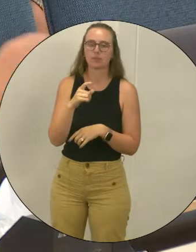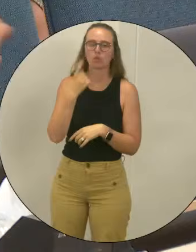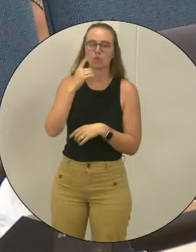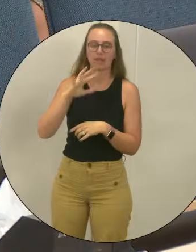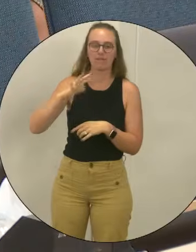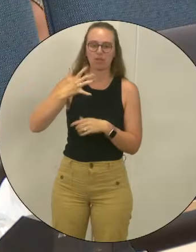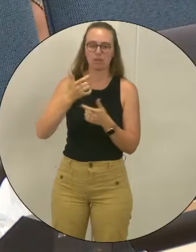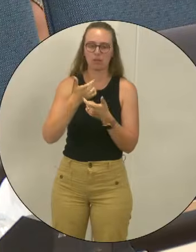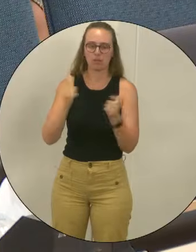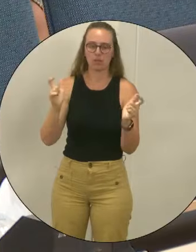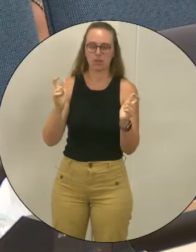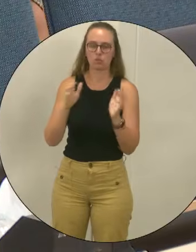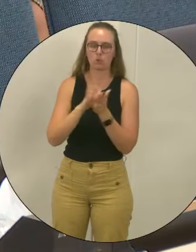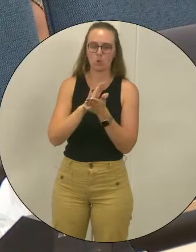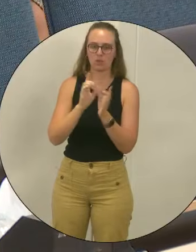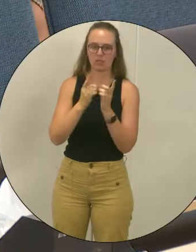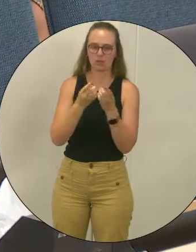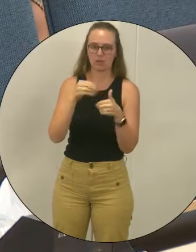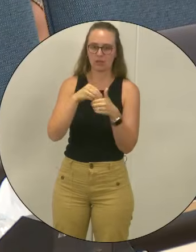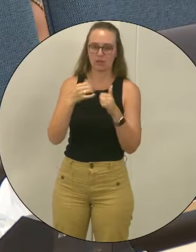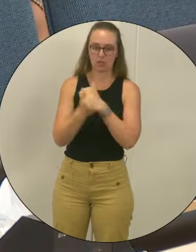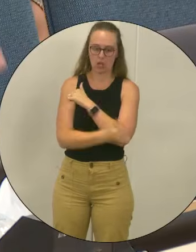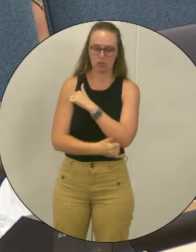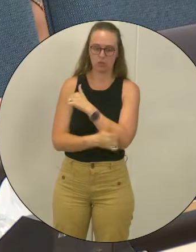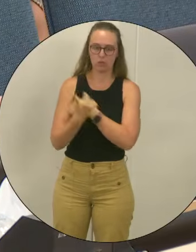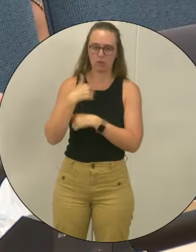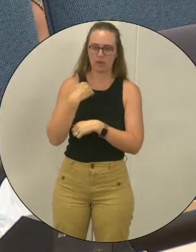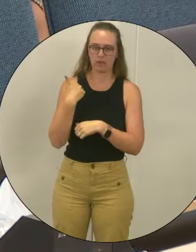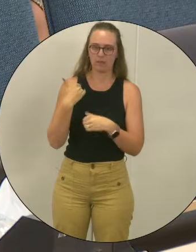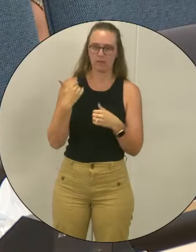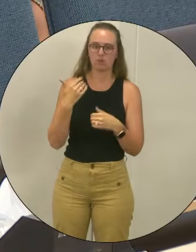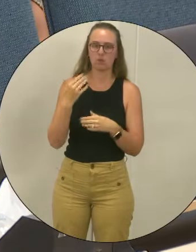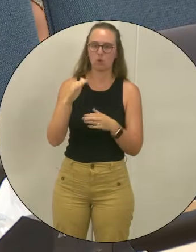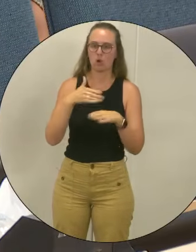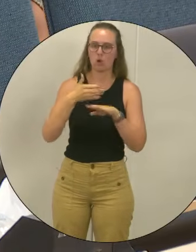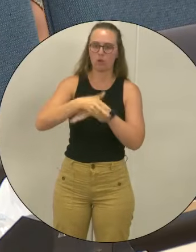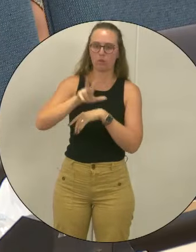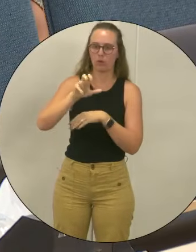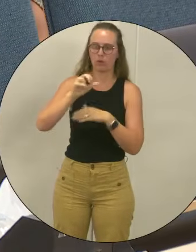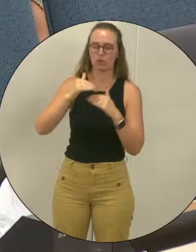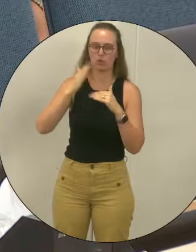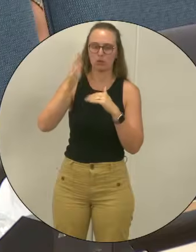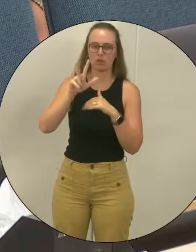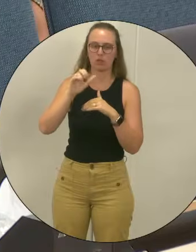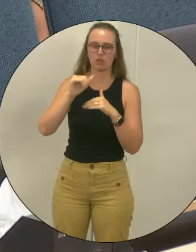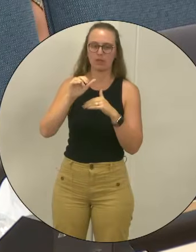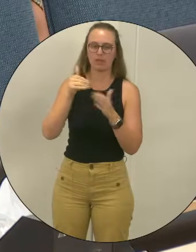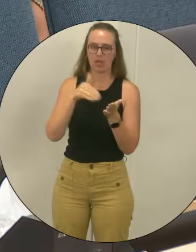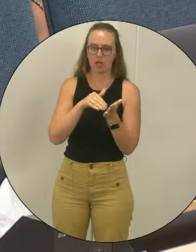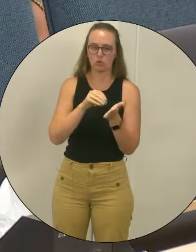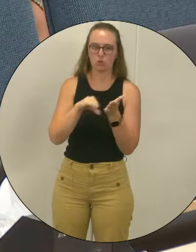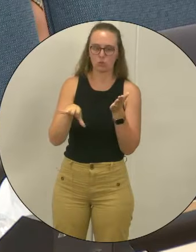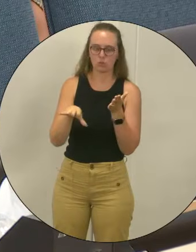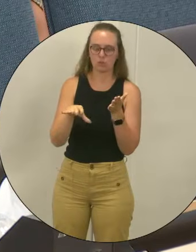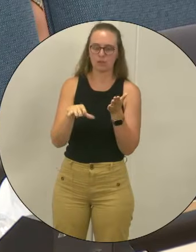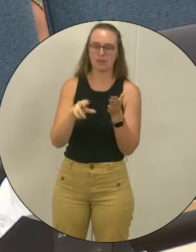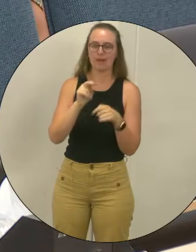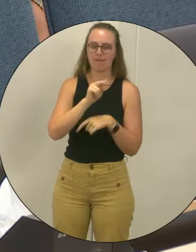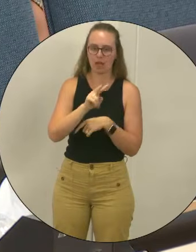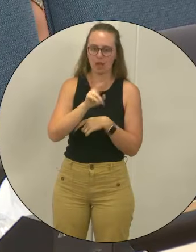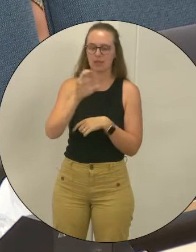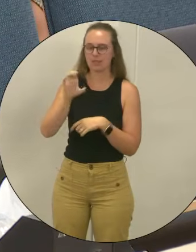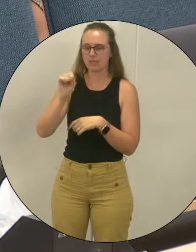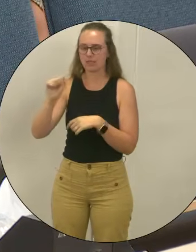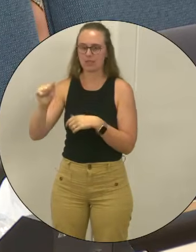5th largest school district in the nation, we serve over 300,000 students, yet Nevada and CCSD continue to rank